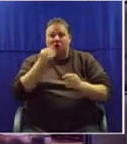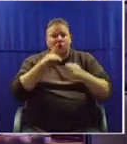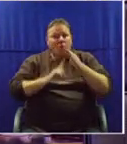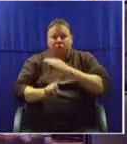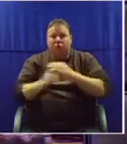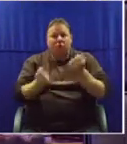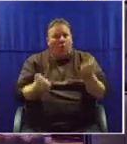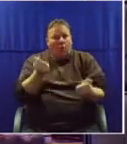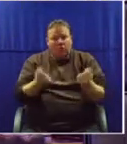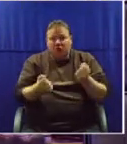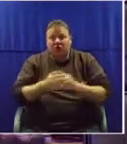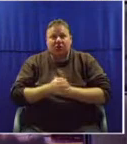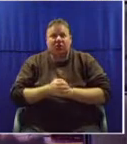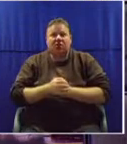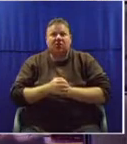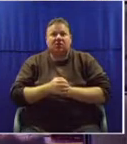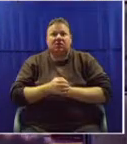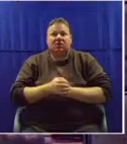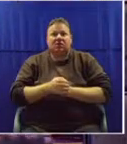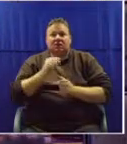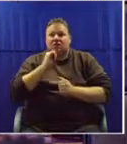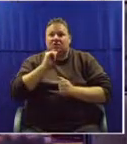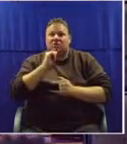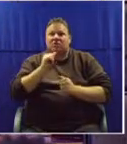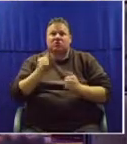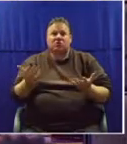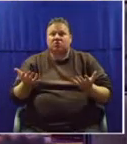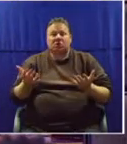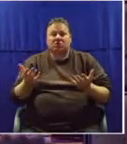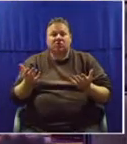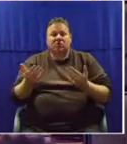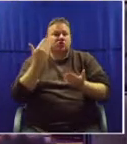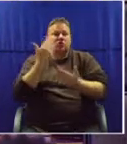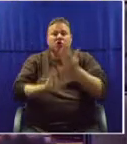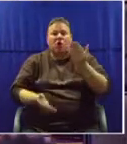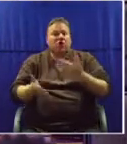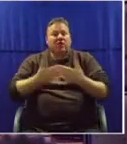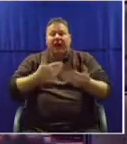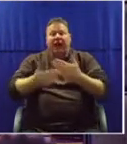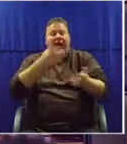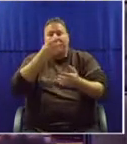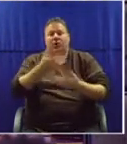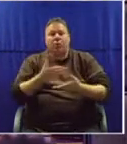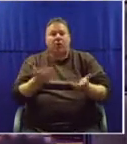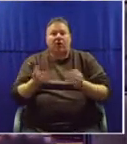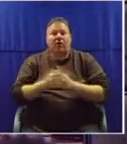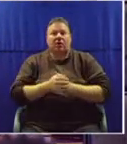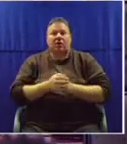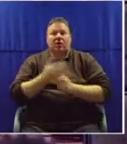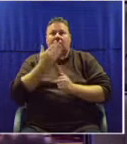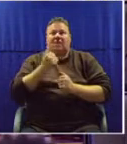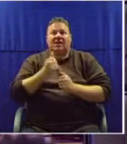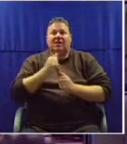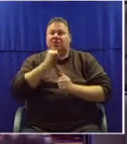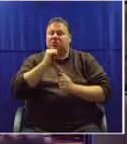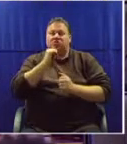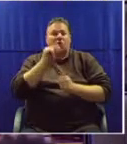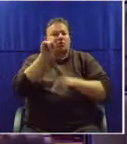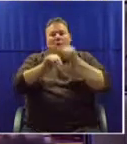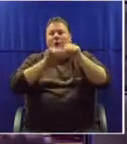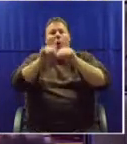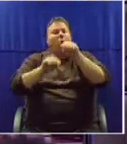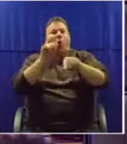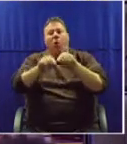law. The President is not charged anywhere. So can we please not put the cart before the